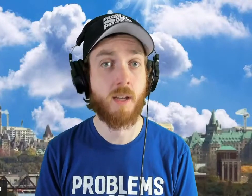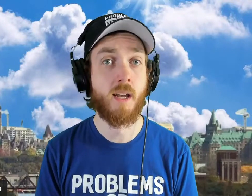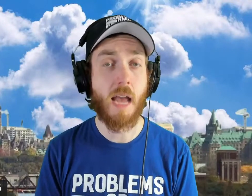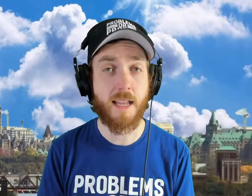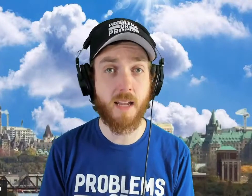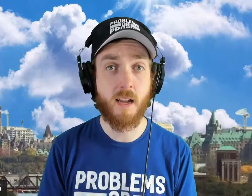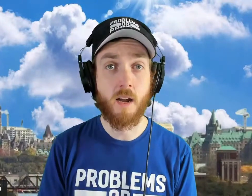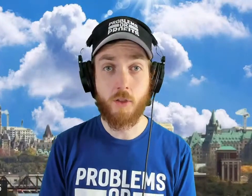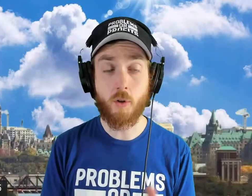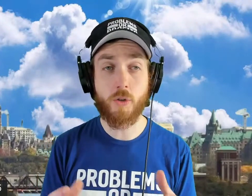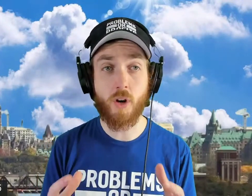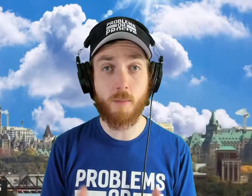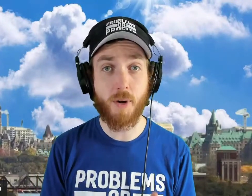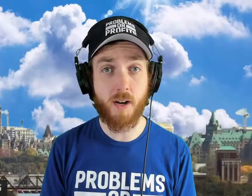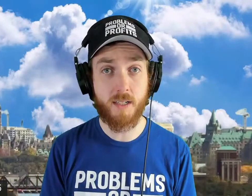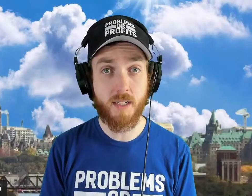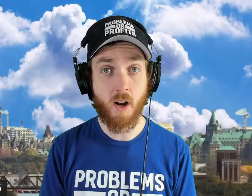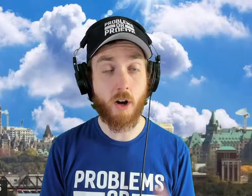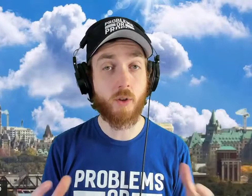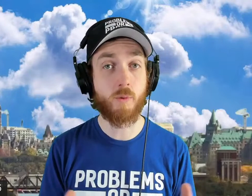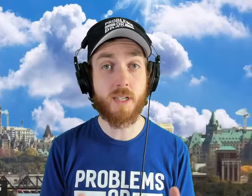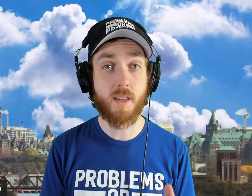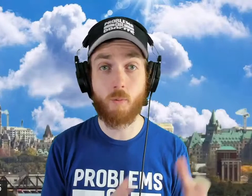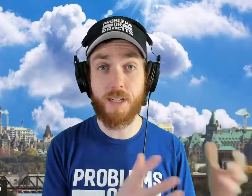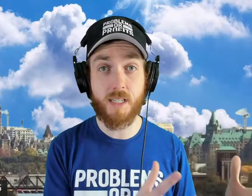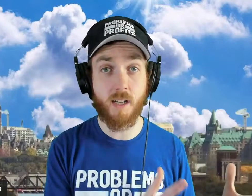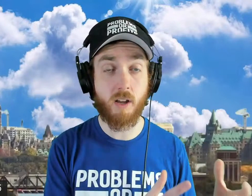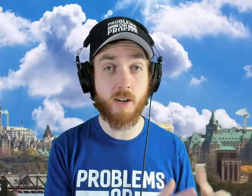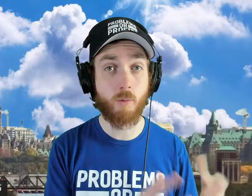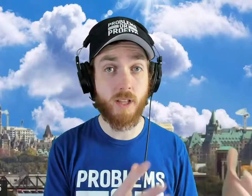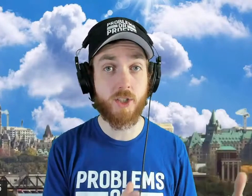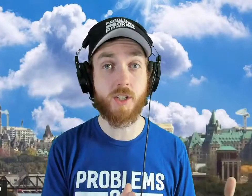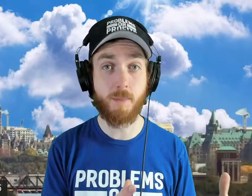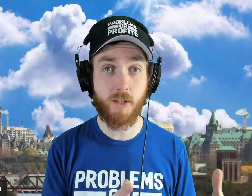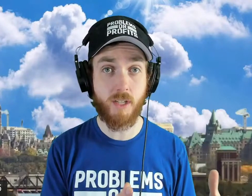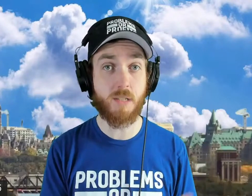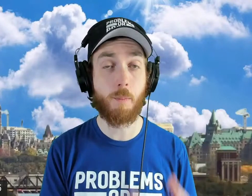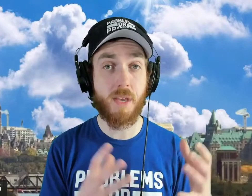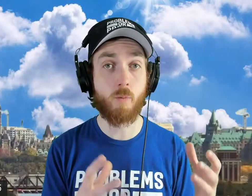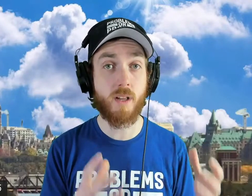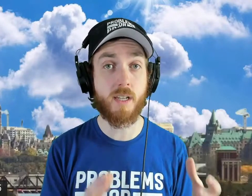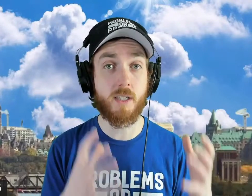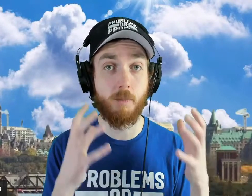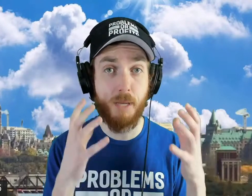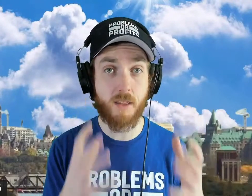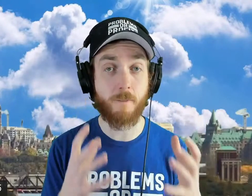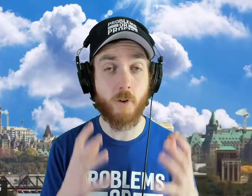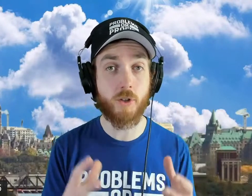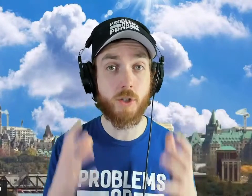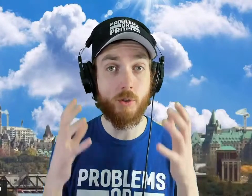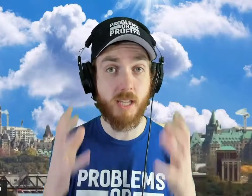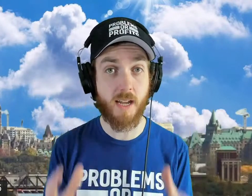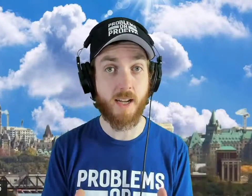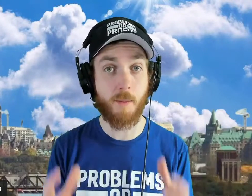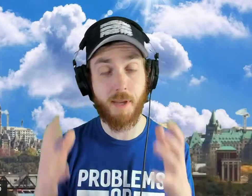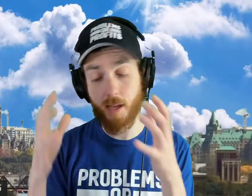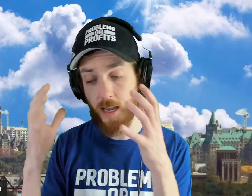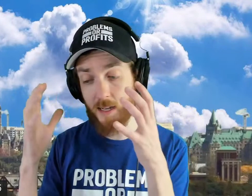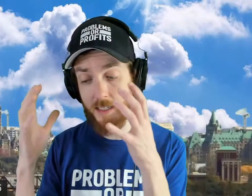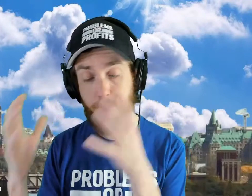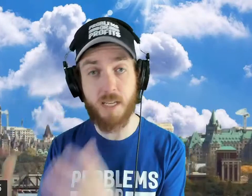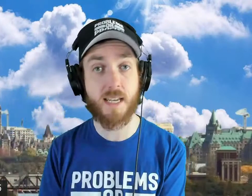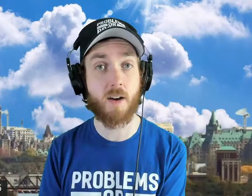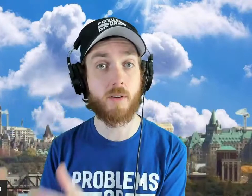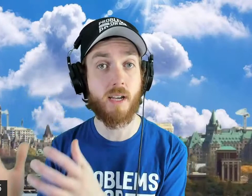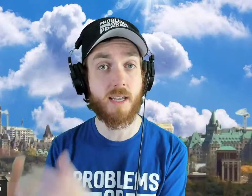family. Again, those strong bonds are the reason that we see a lot of religious communities being willing to be the first to stand up